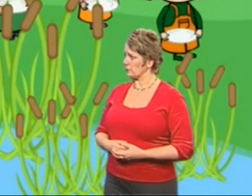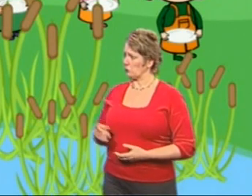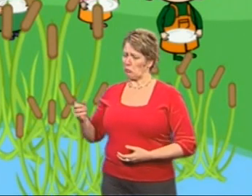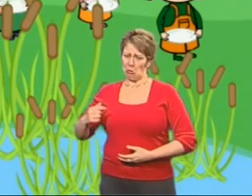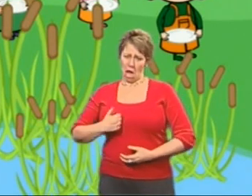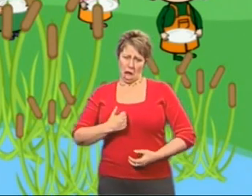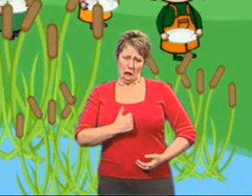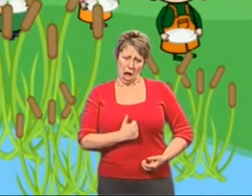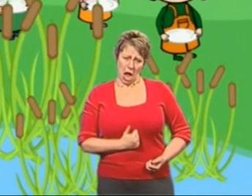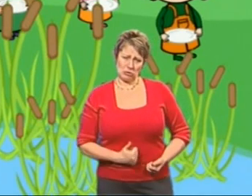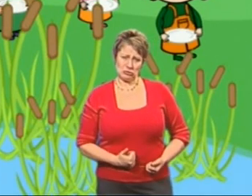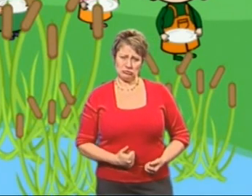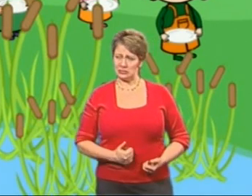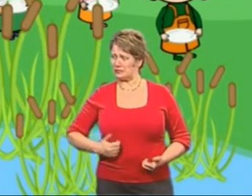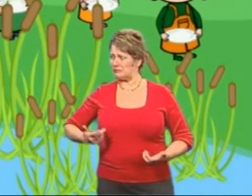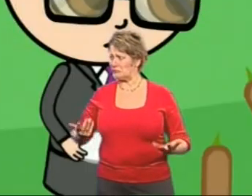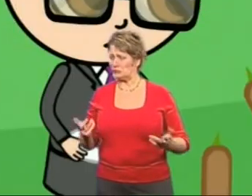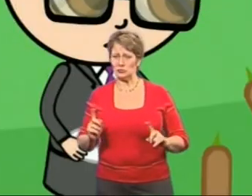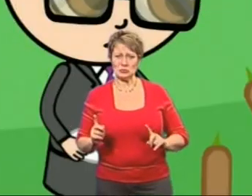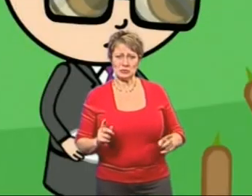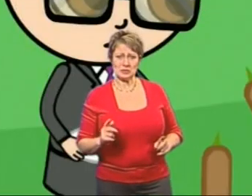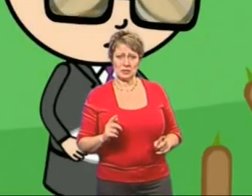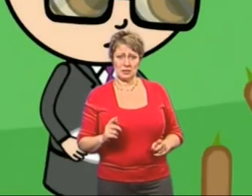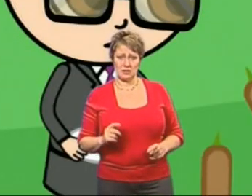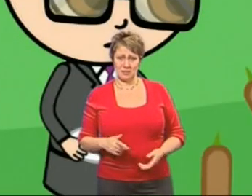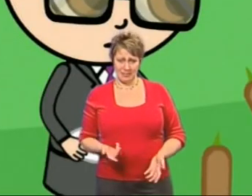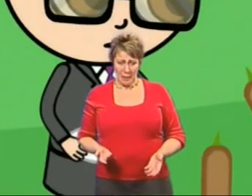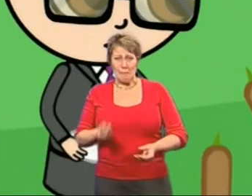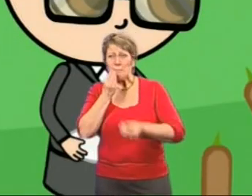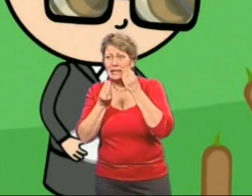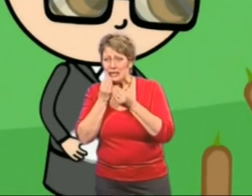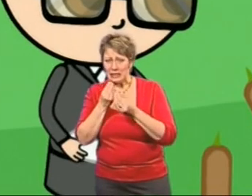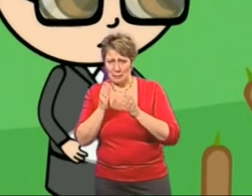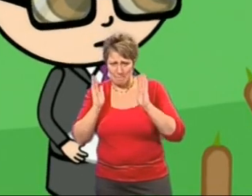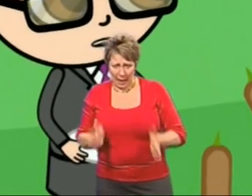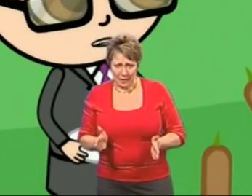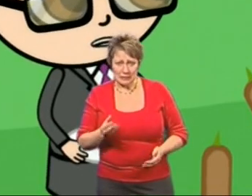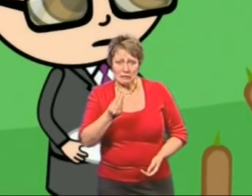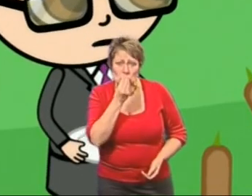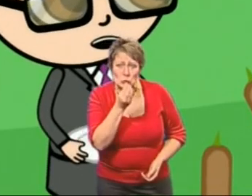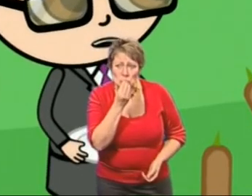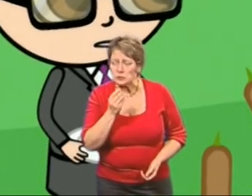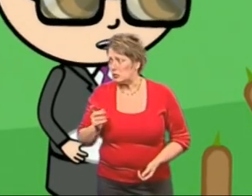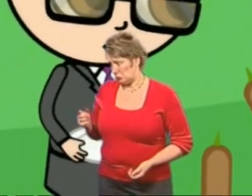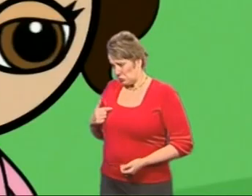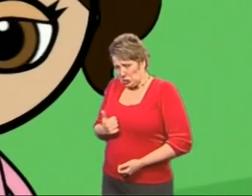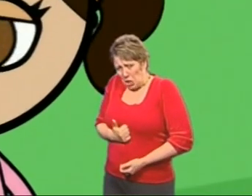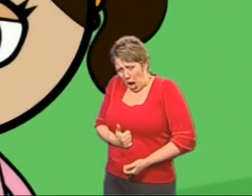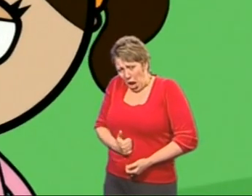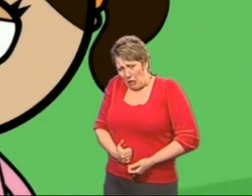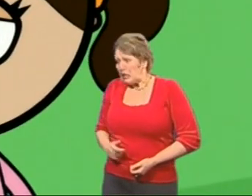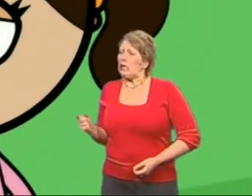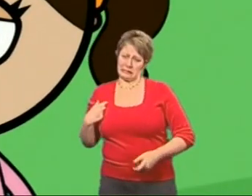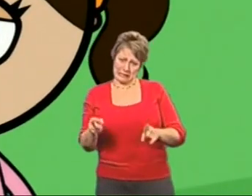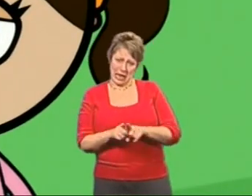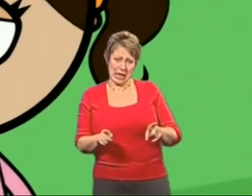I'm hungry. What are we going to do? You can't have a picnic without food. I'm starving. Me